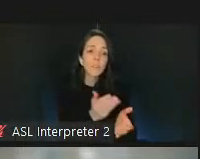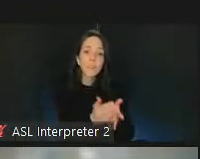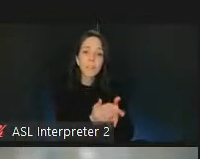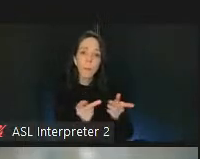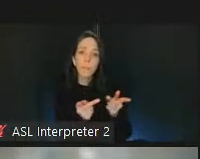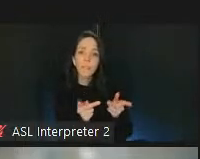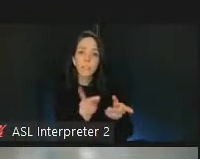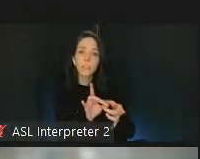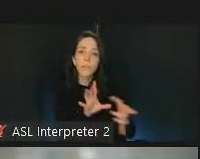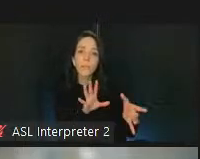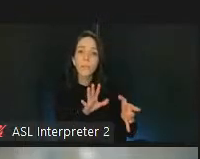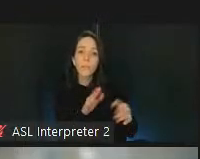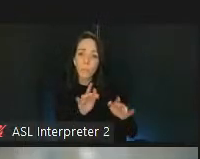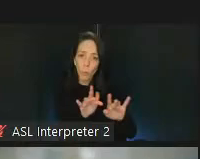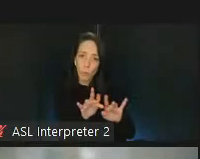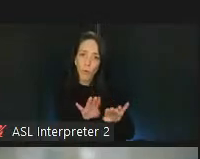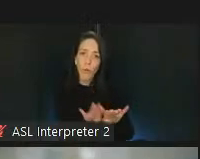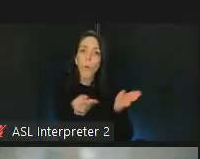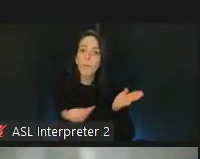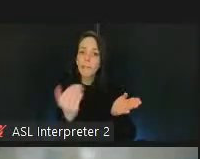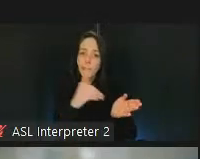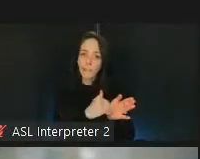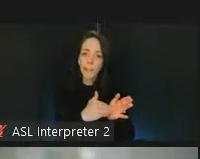and manage our budget to a